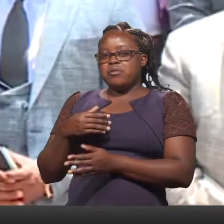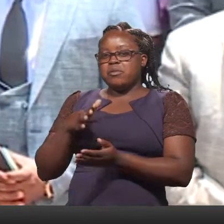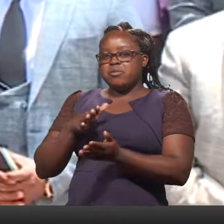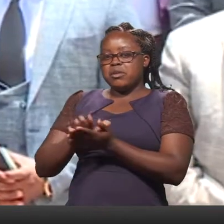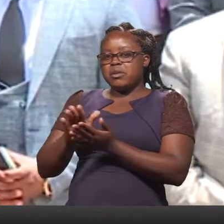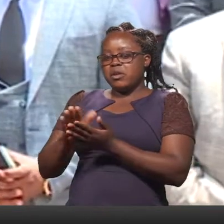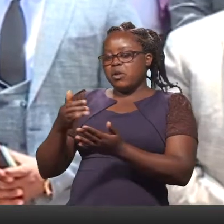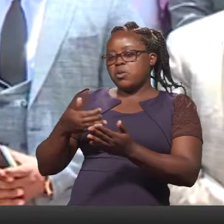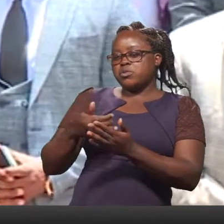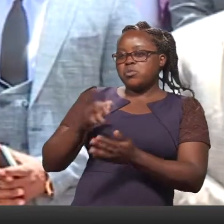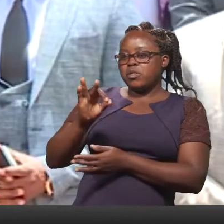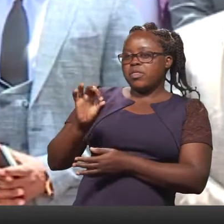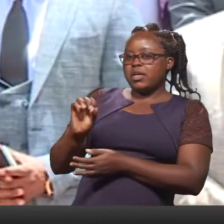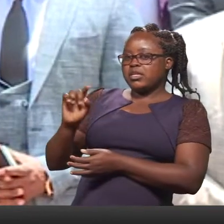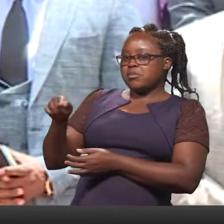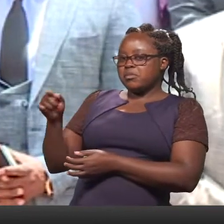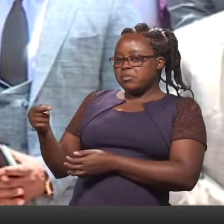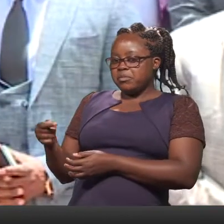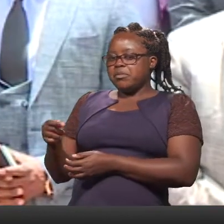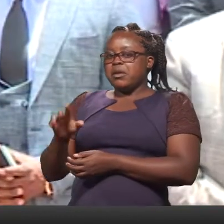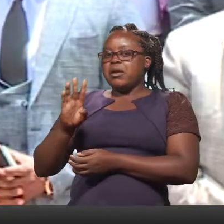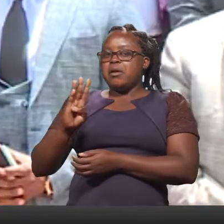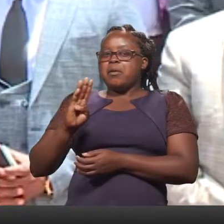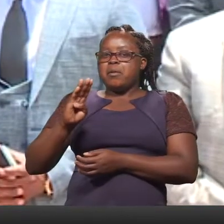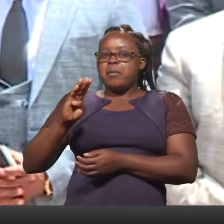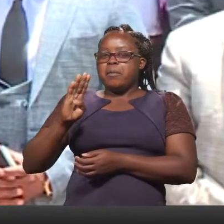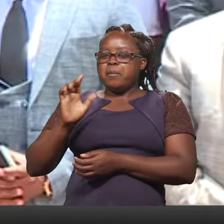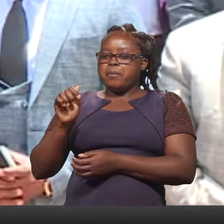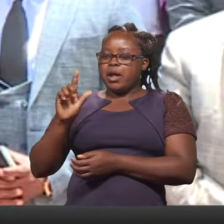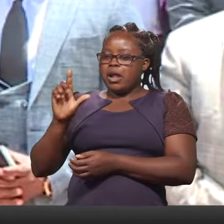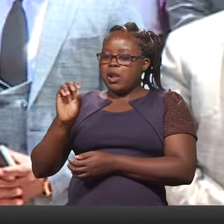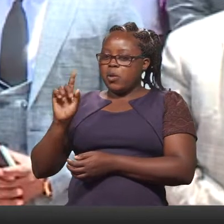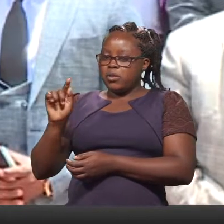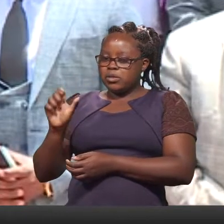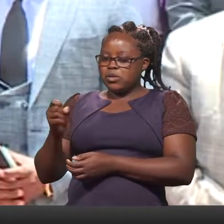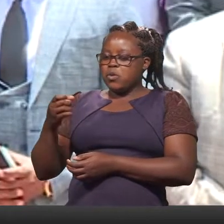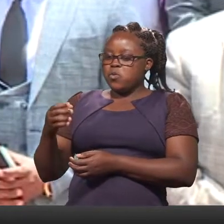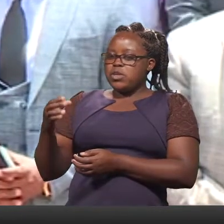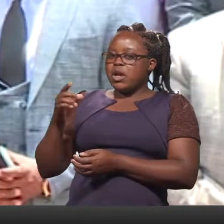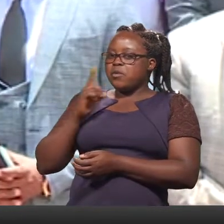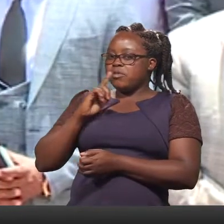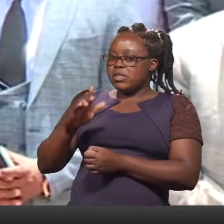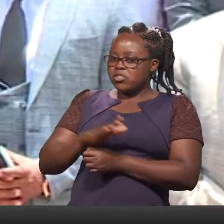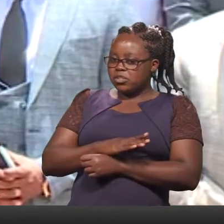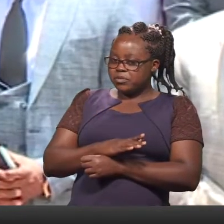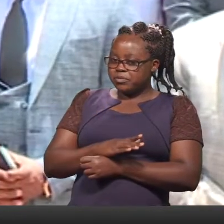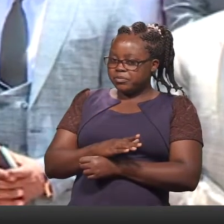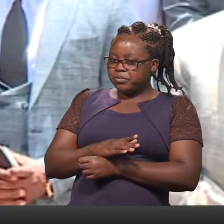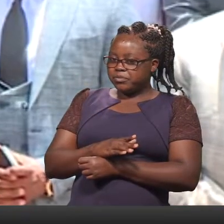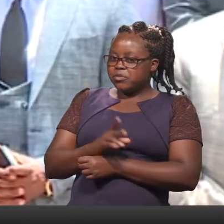close to 30 million ballots already. And we are